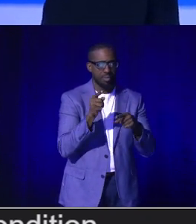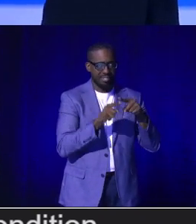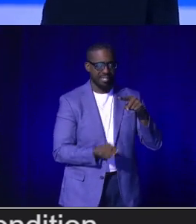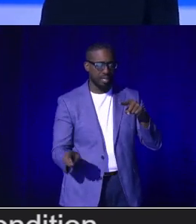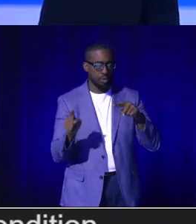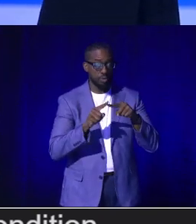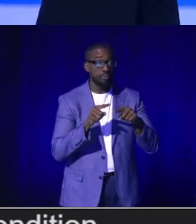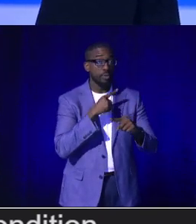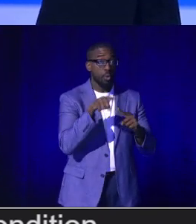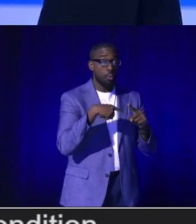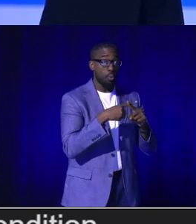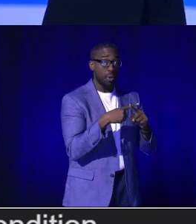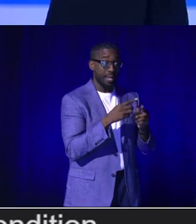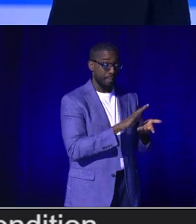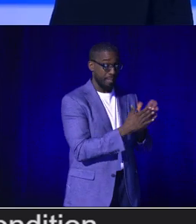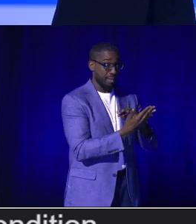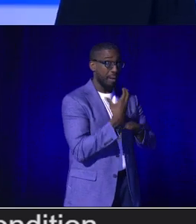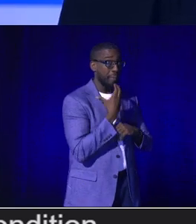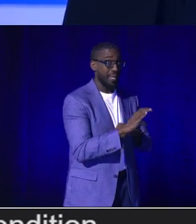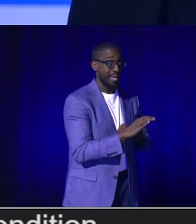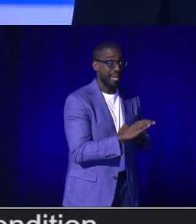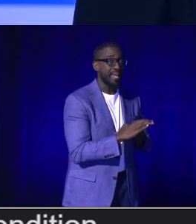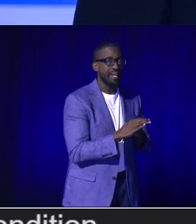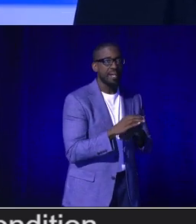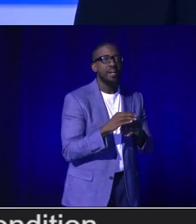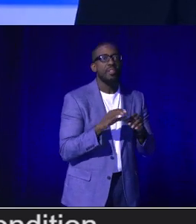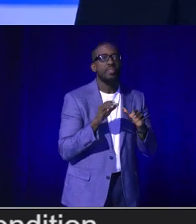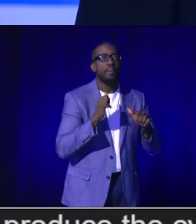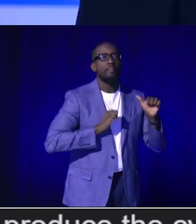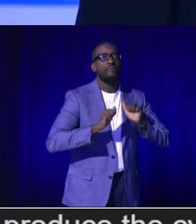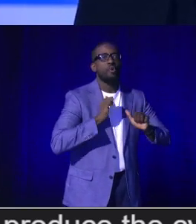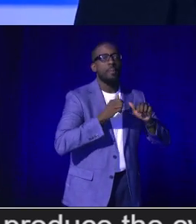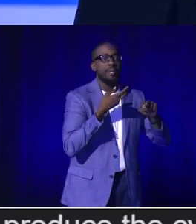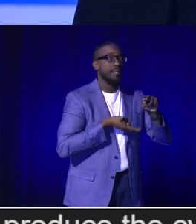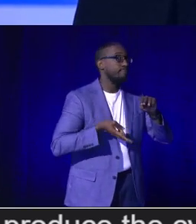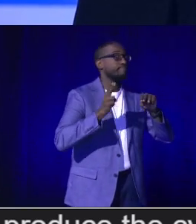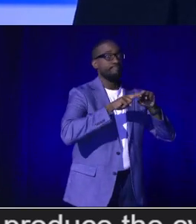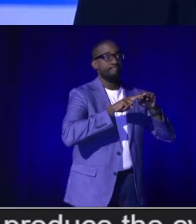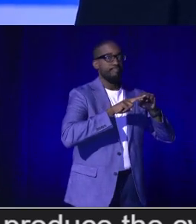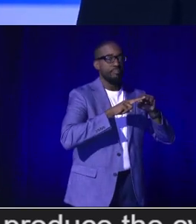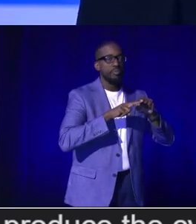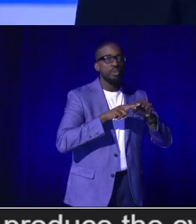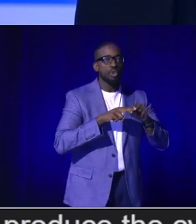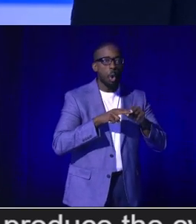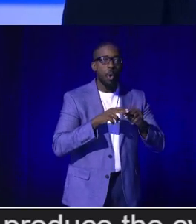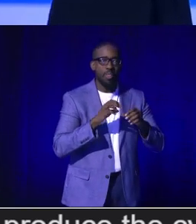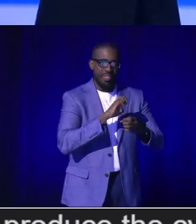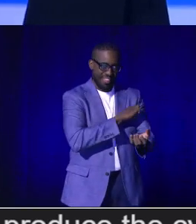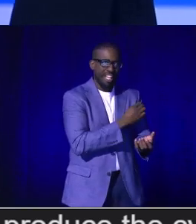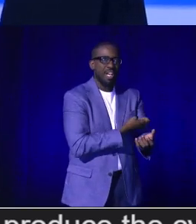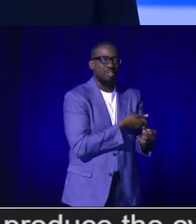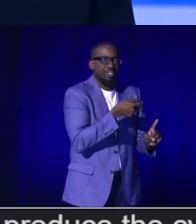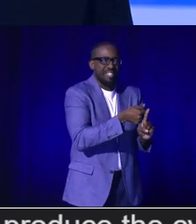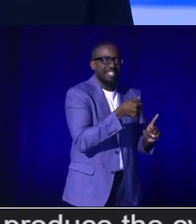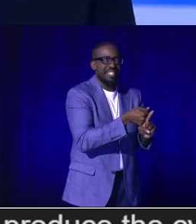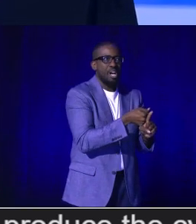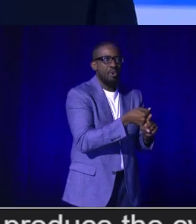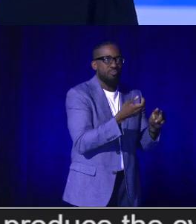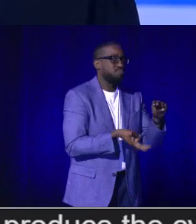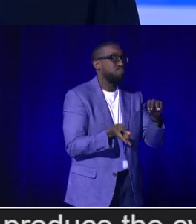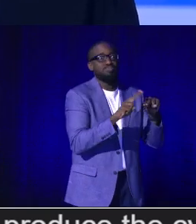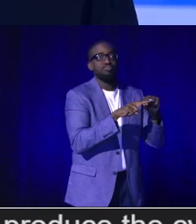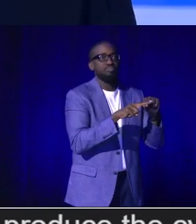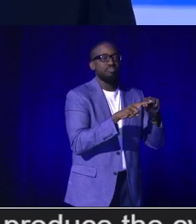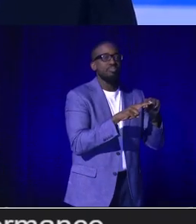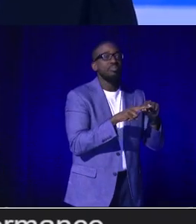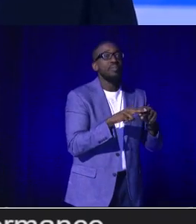bit of enhanced performance. So we're just increasing the kinetics and the overall efficiency of the reactions. And we cool